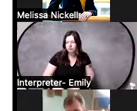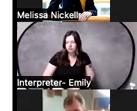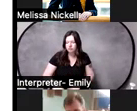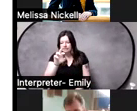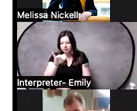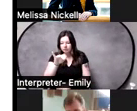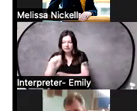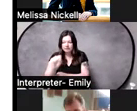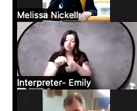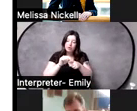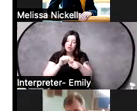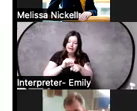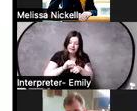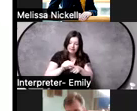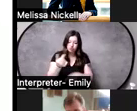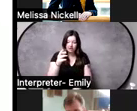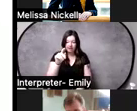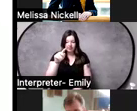have